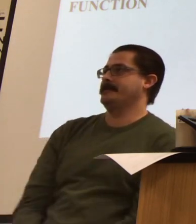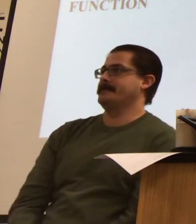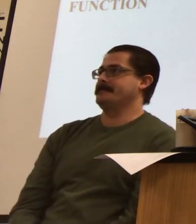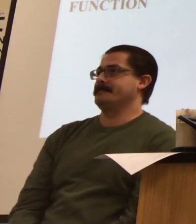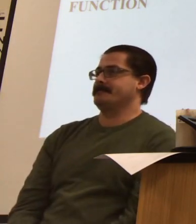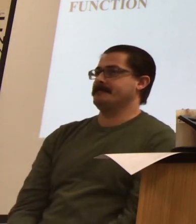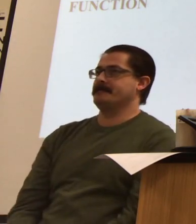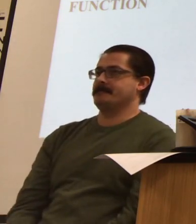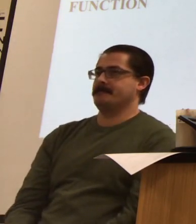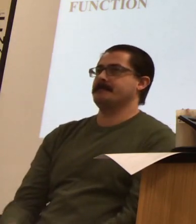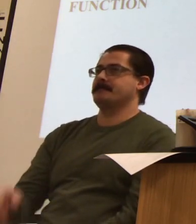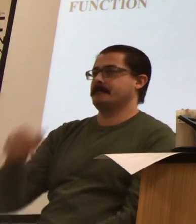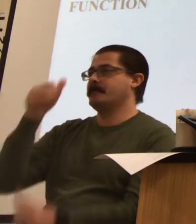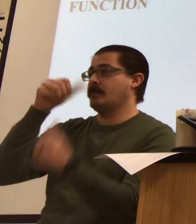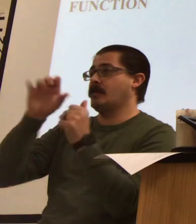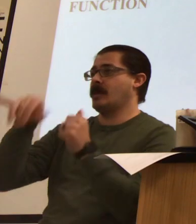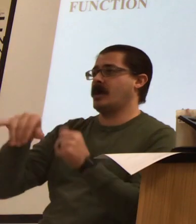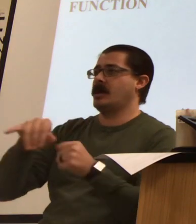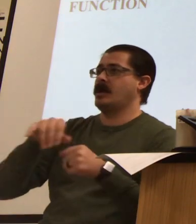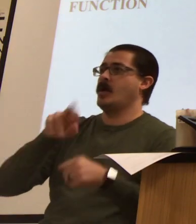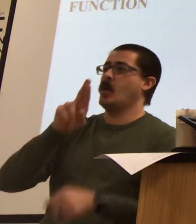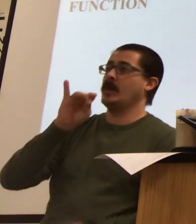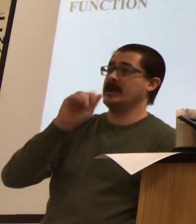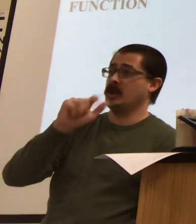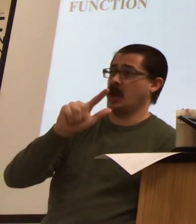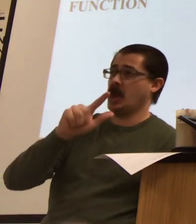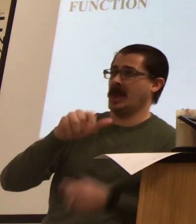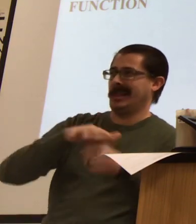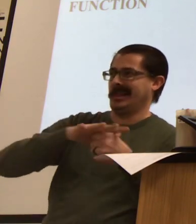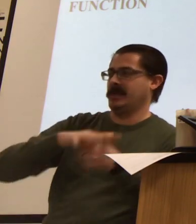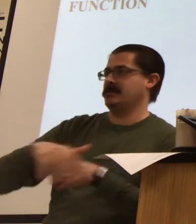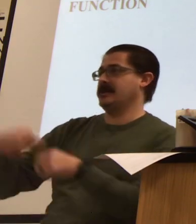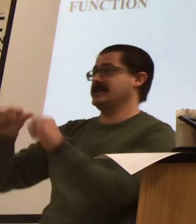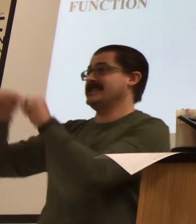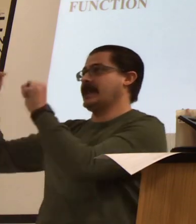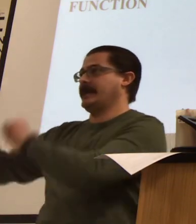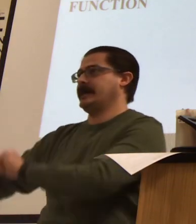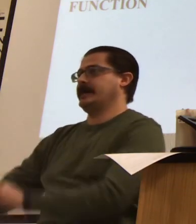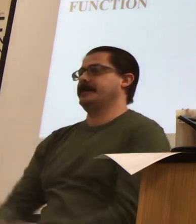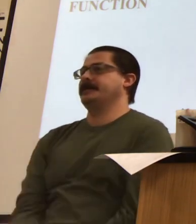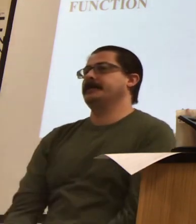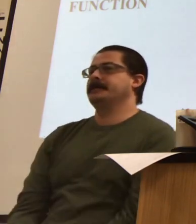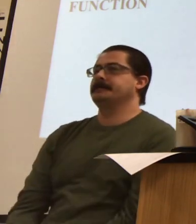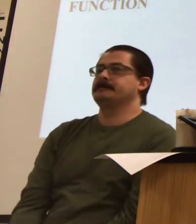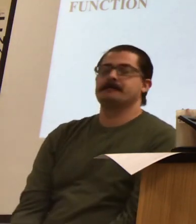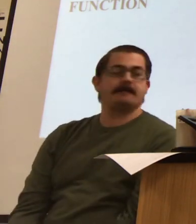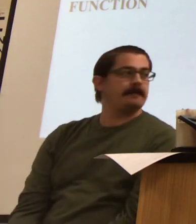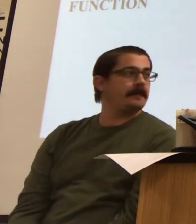So keep that in mind in terms of regional and systemic. Okay.